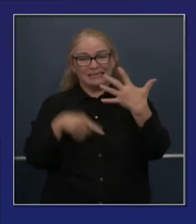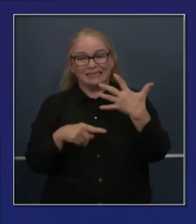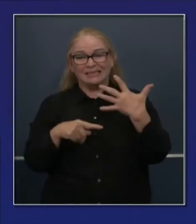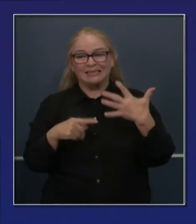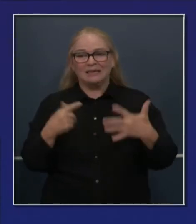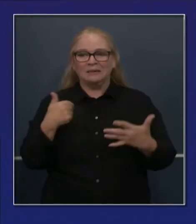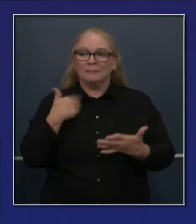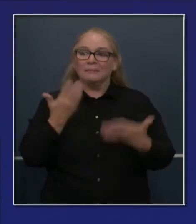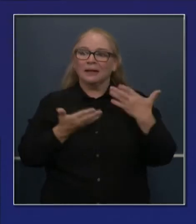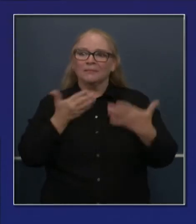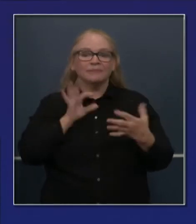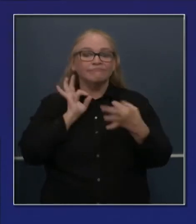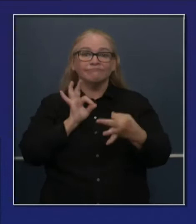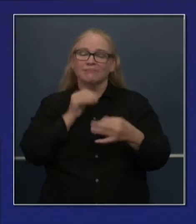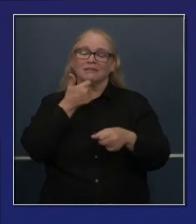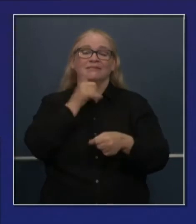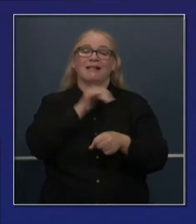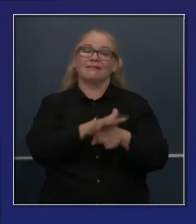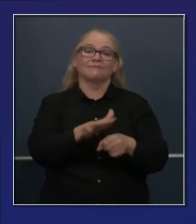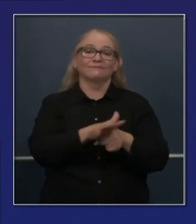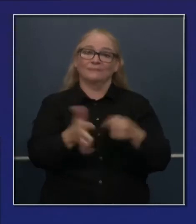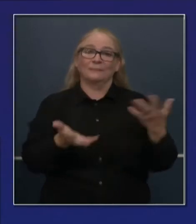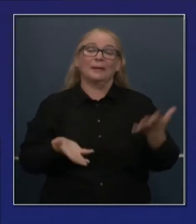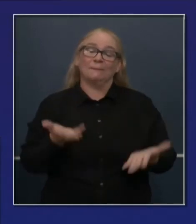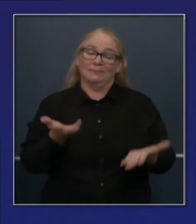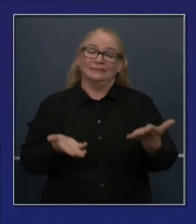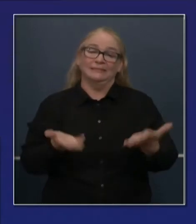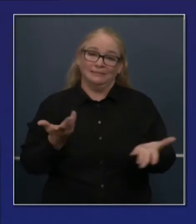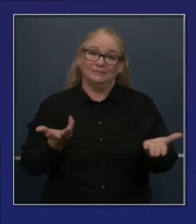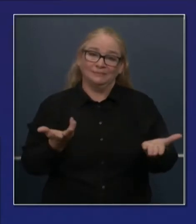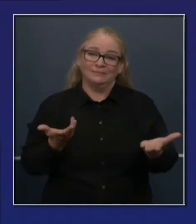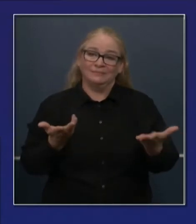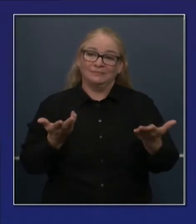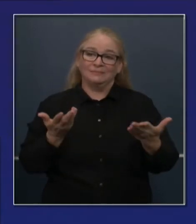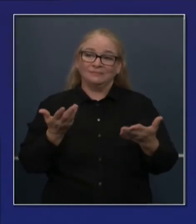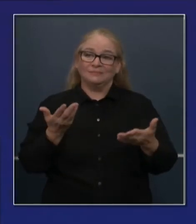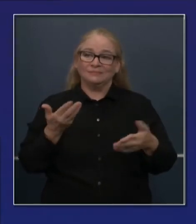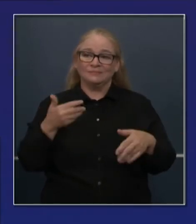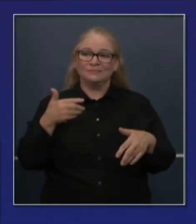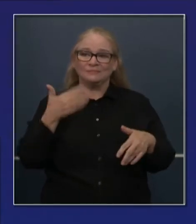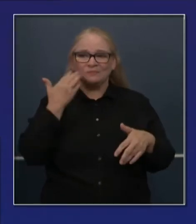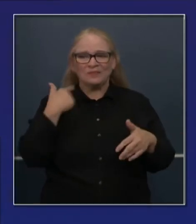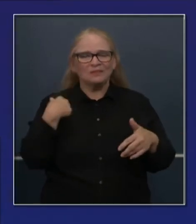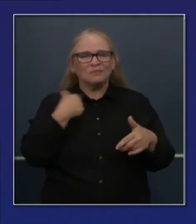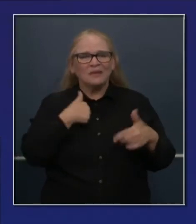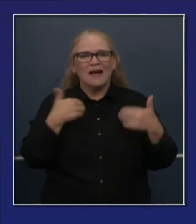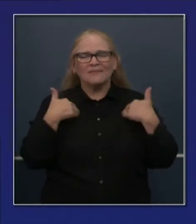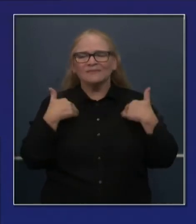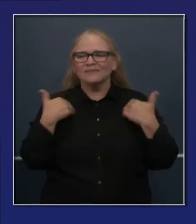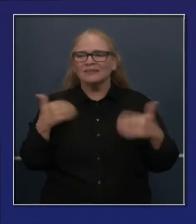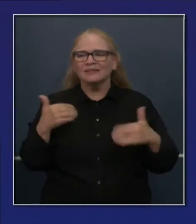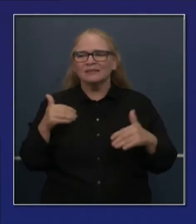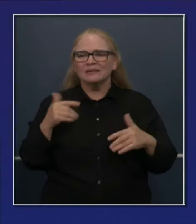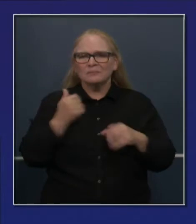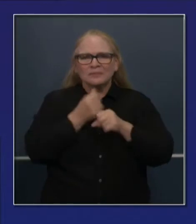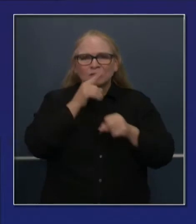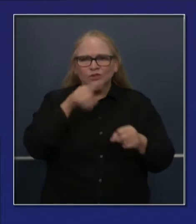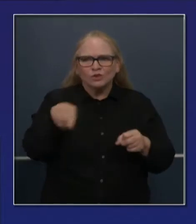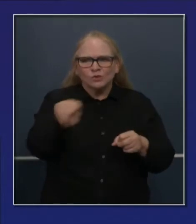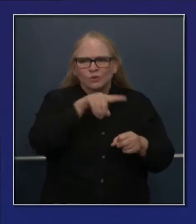should see some episodic issues as it relates to supplying the coverage that you deserve and you